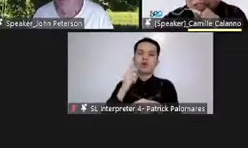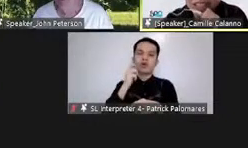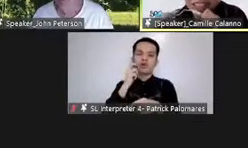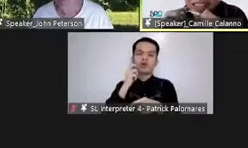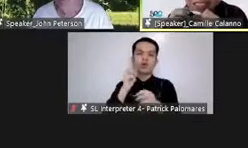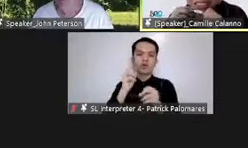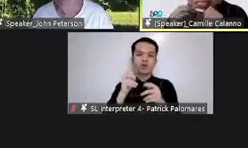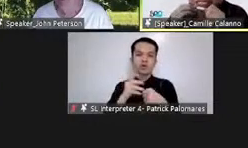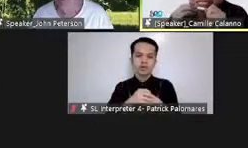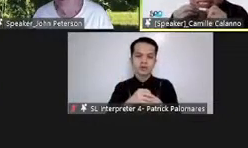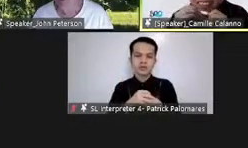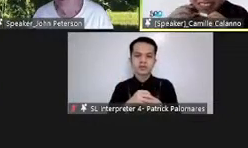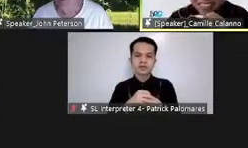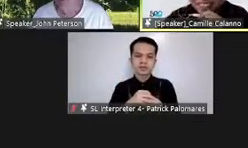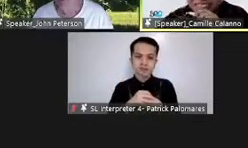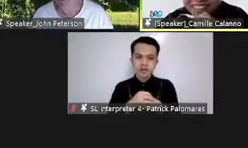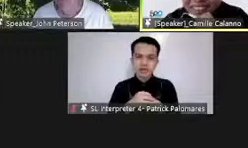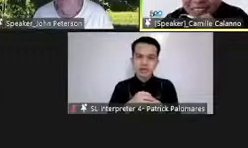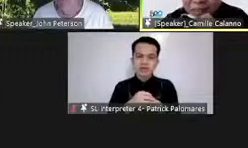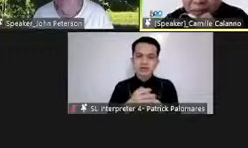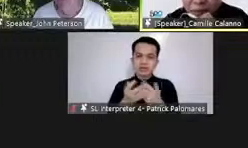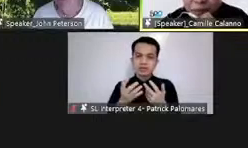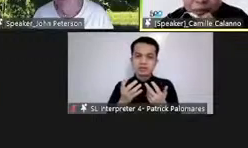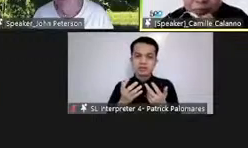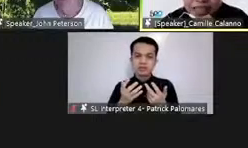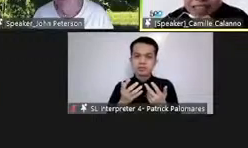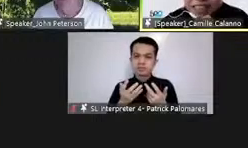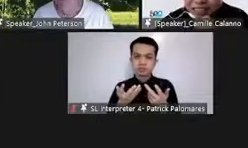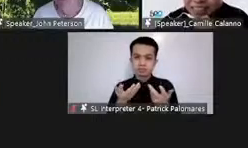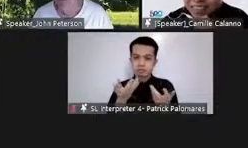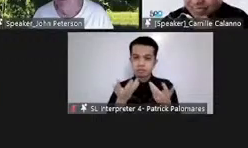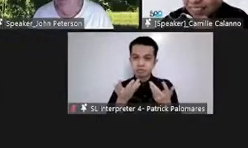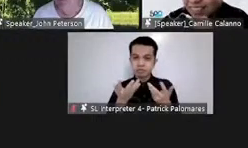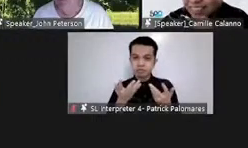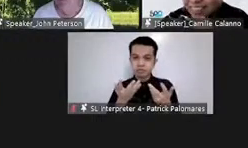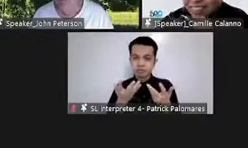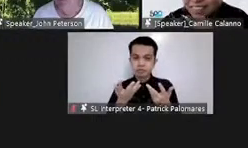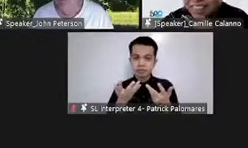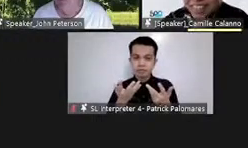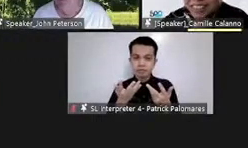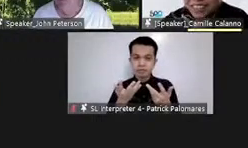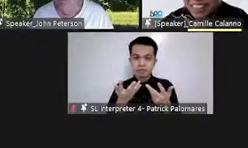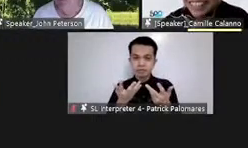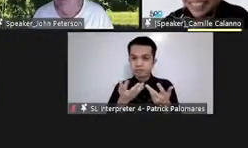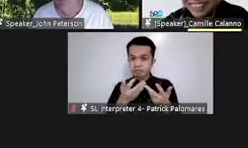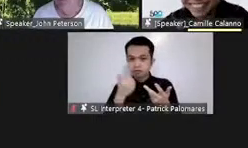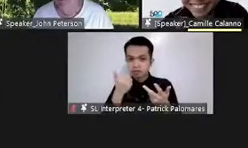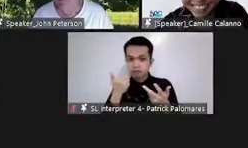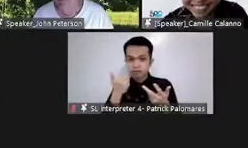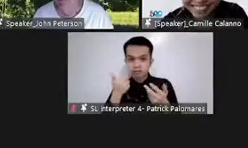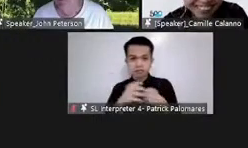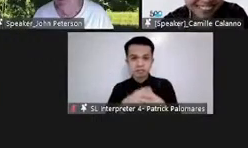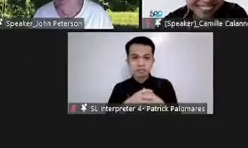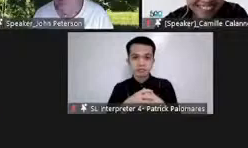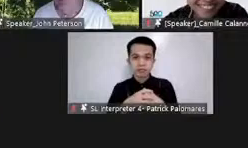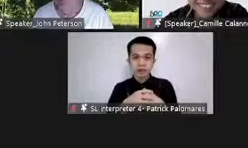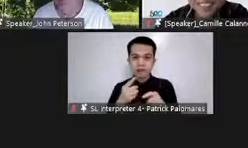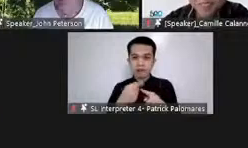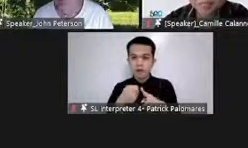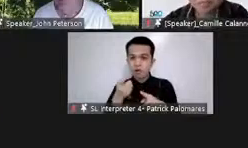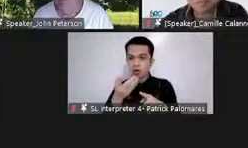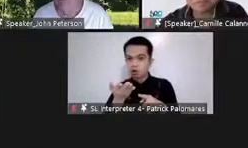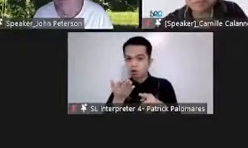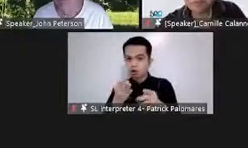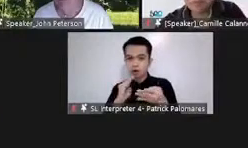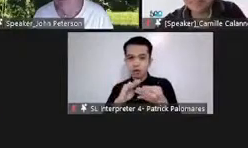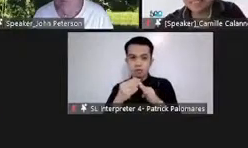I'm not sure. So, Camille. Maybe Ms. How Bess about? Can answer yeah, that. How about from your colleague?